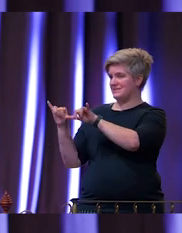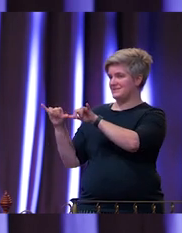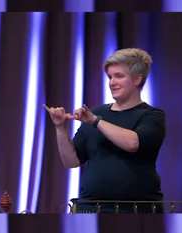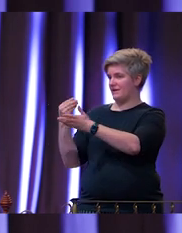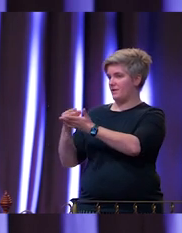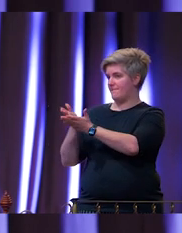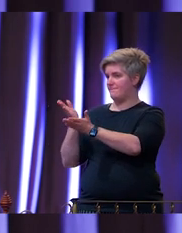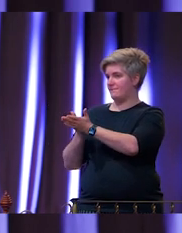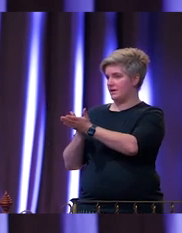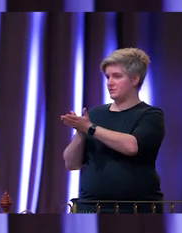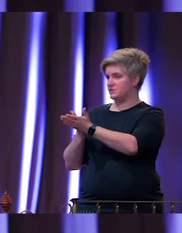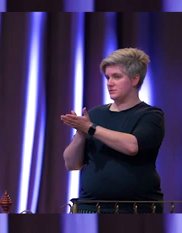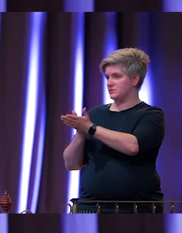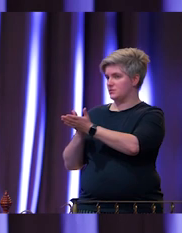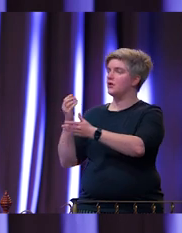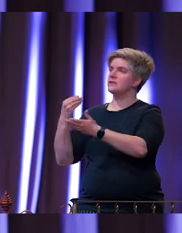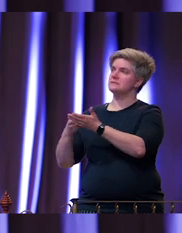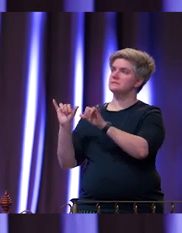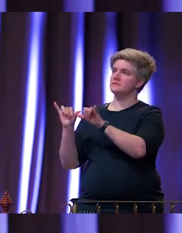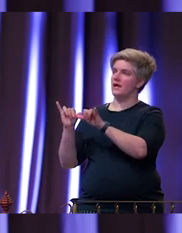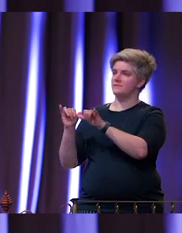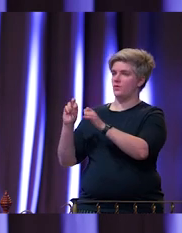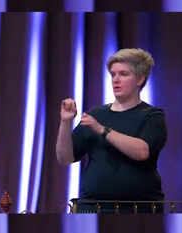budgets, the size of the organization's budget?